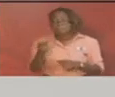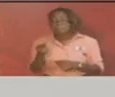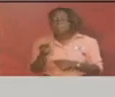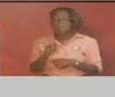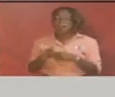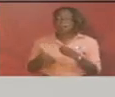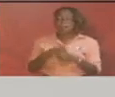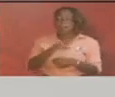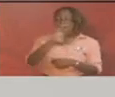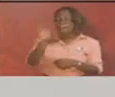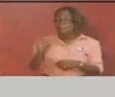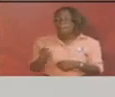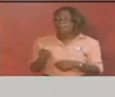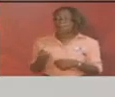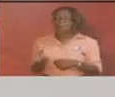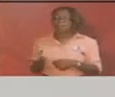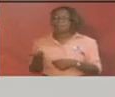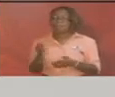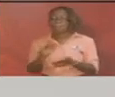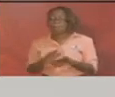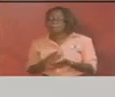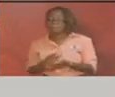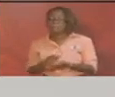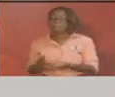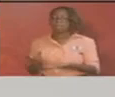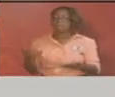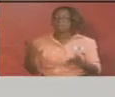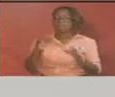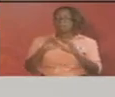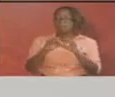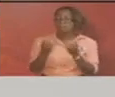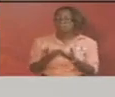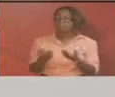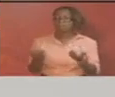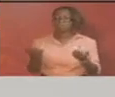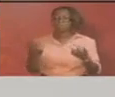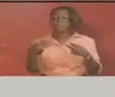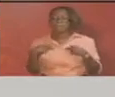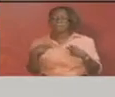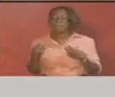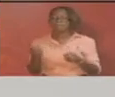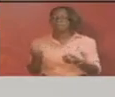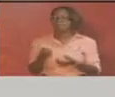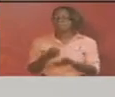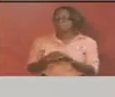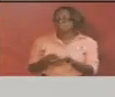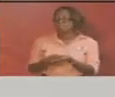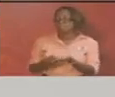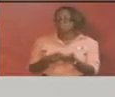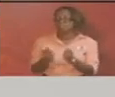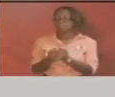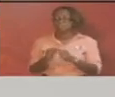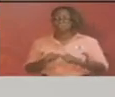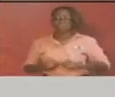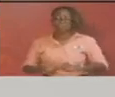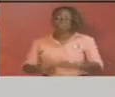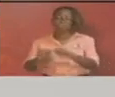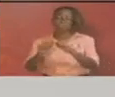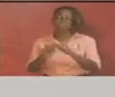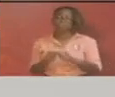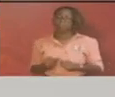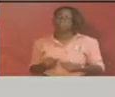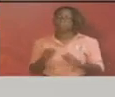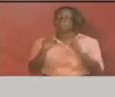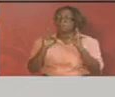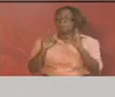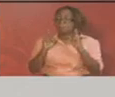up to today from CARICOM, indicating that platform seems to be continuing, and we hope to get distribution in the